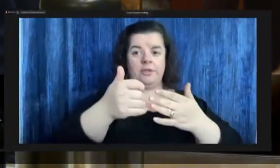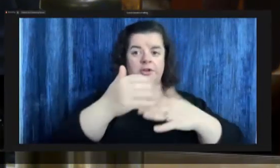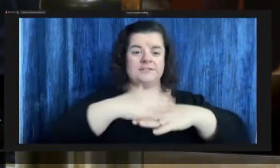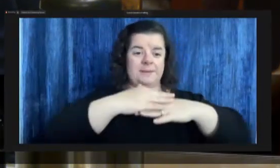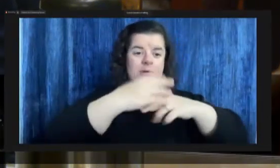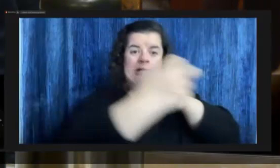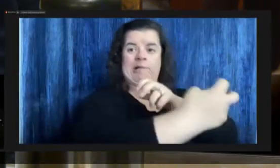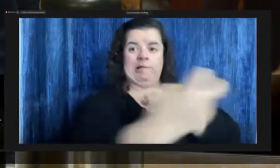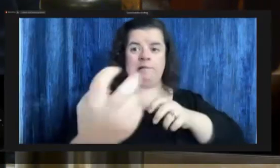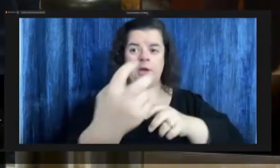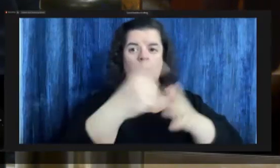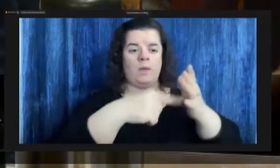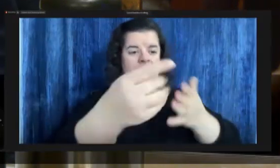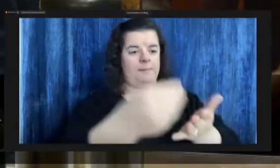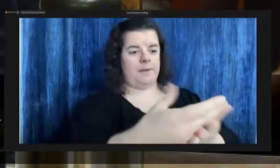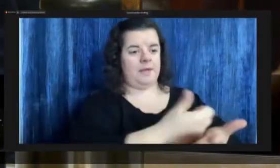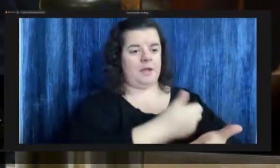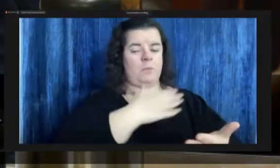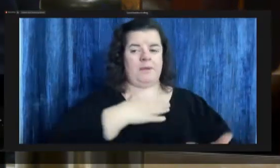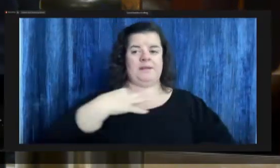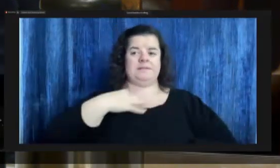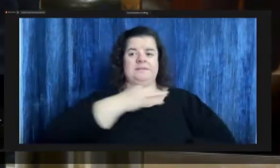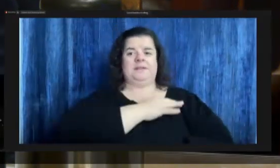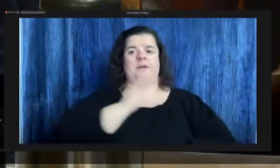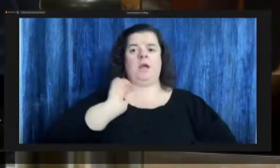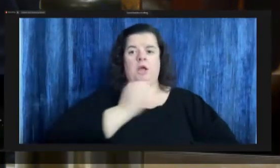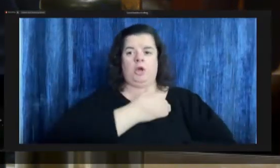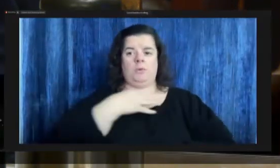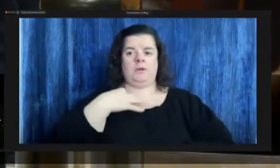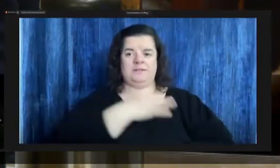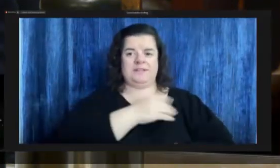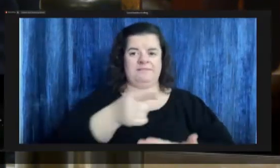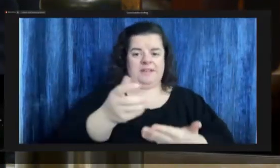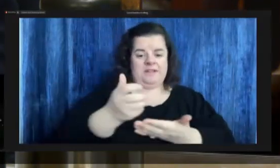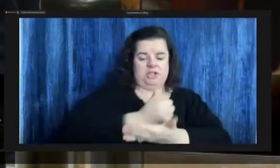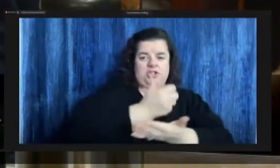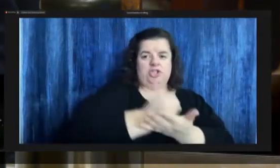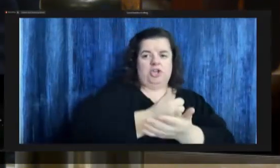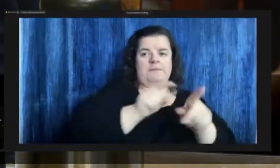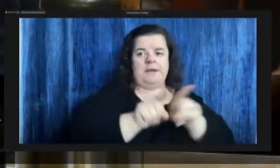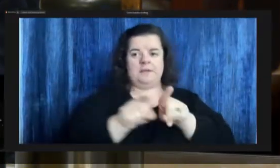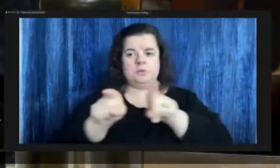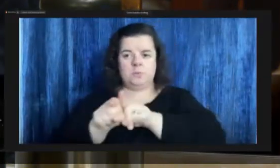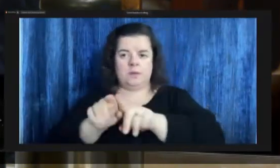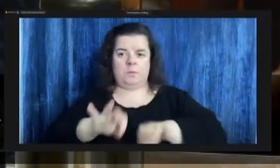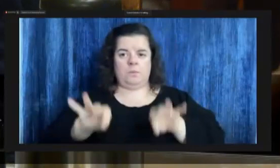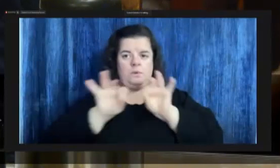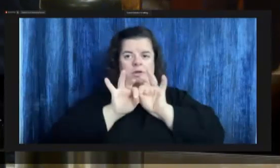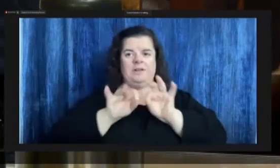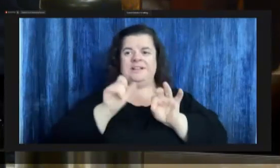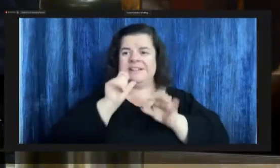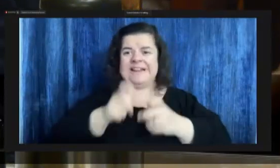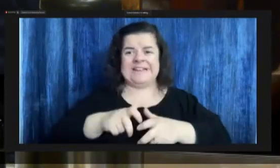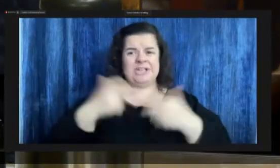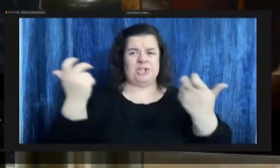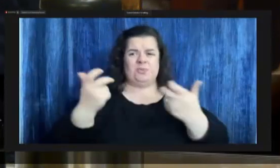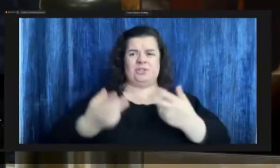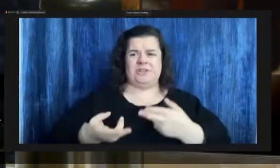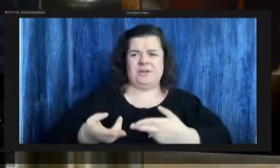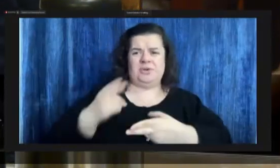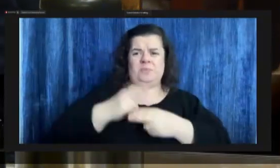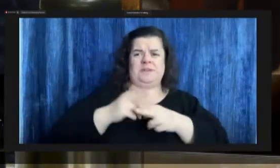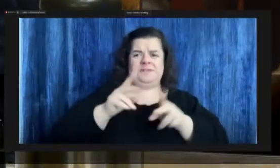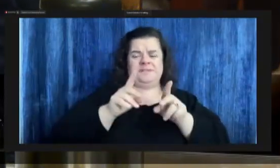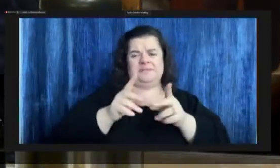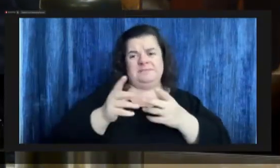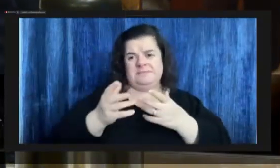And my, my staff, our staff deserve that as well. And this isn't a significant increase either. We